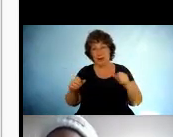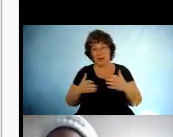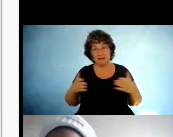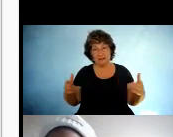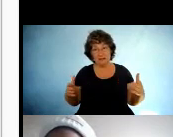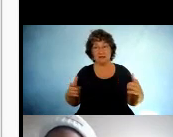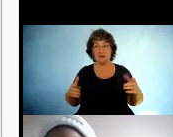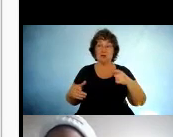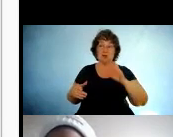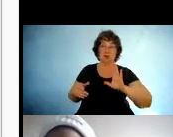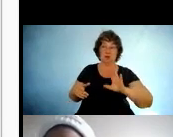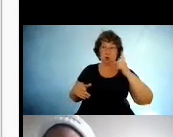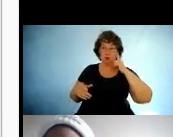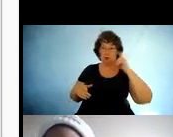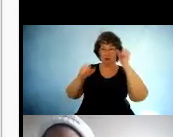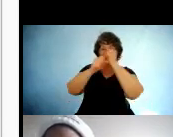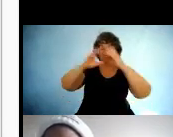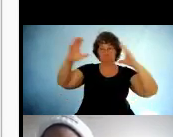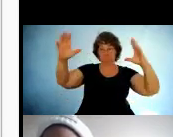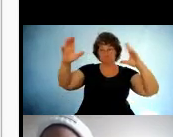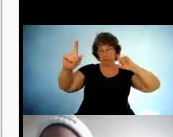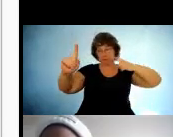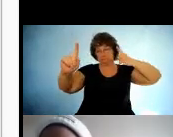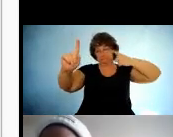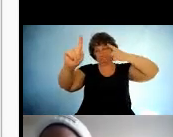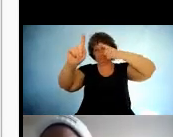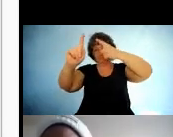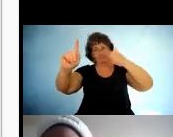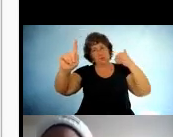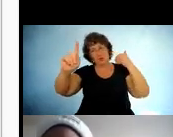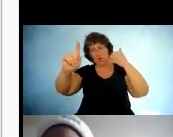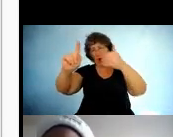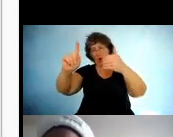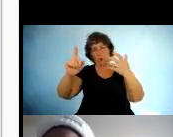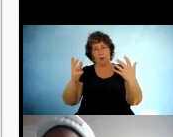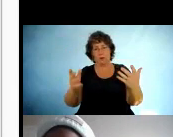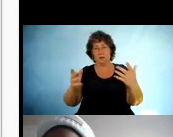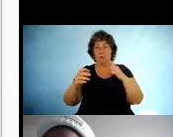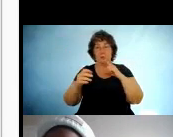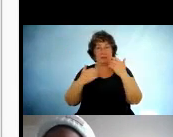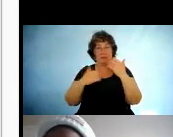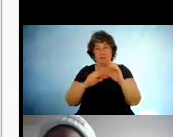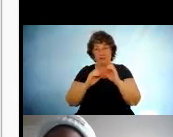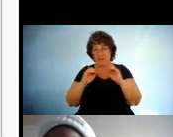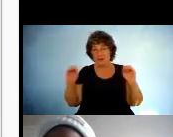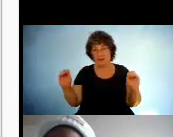dream. You do it, and that's the limit. And